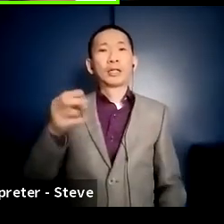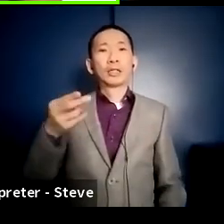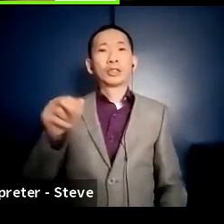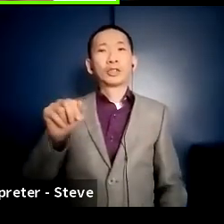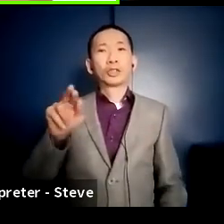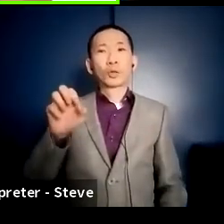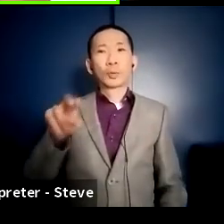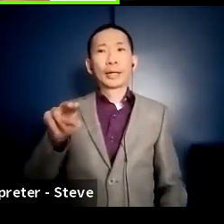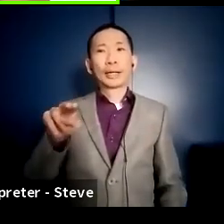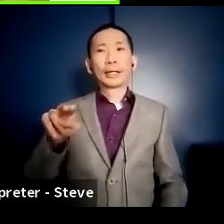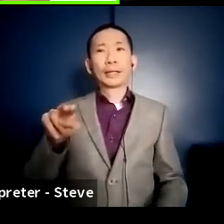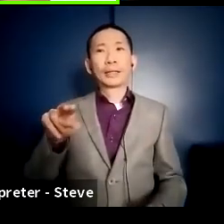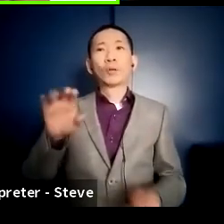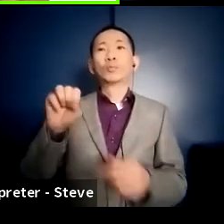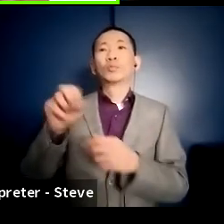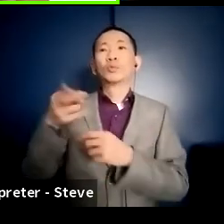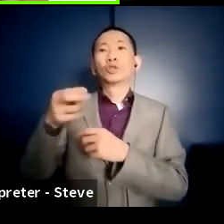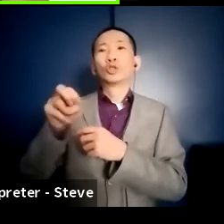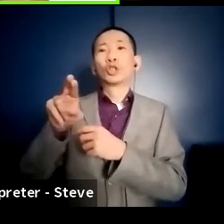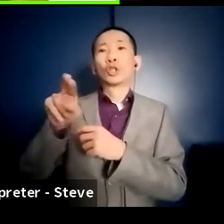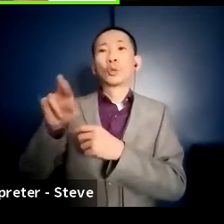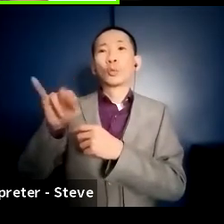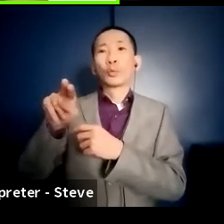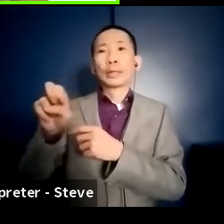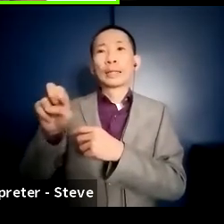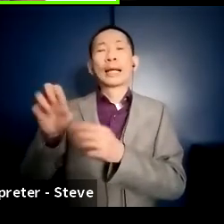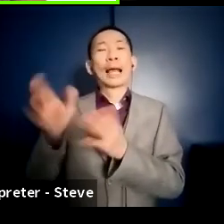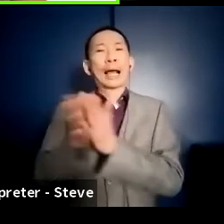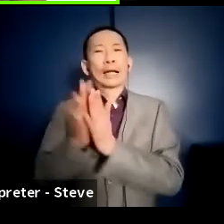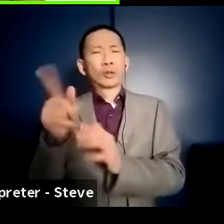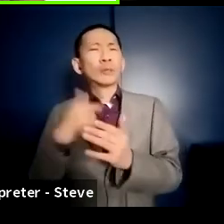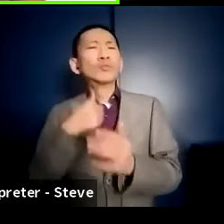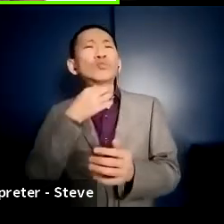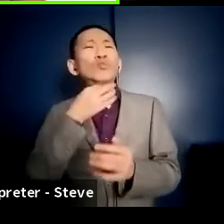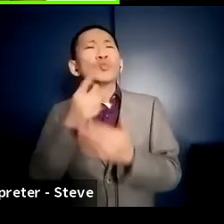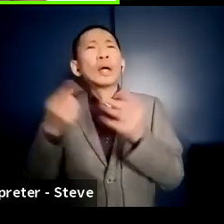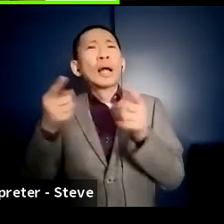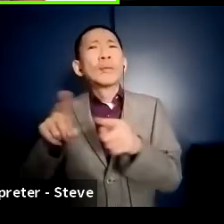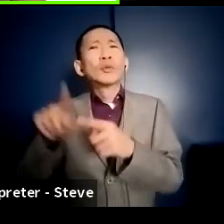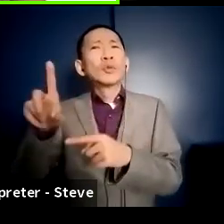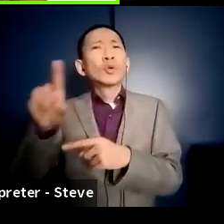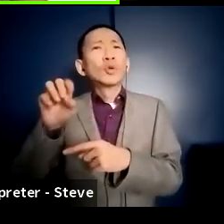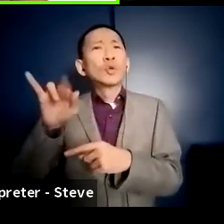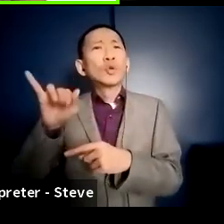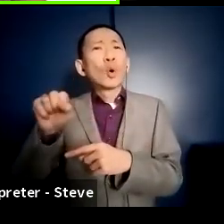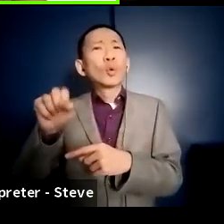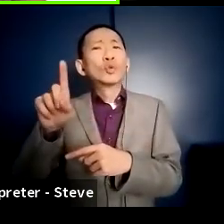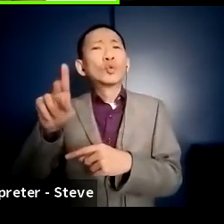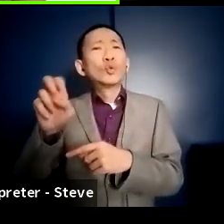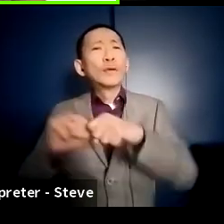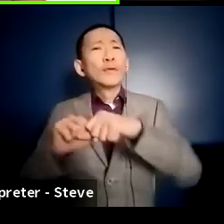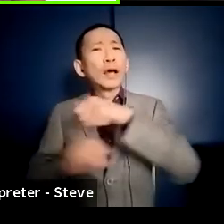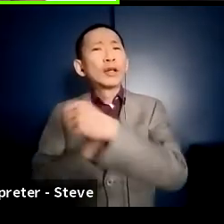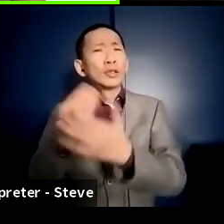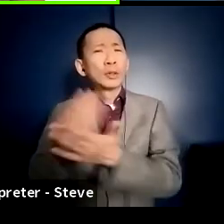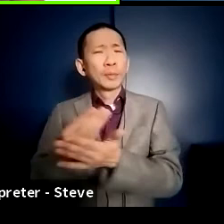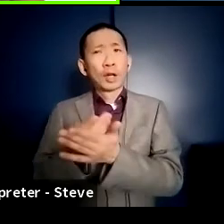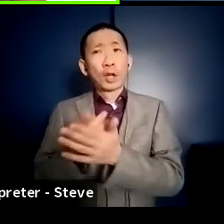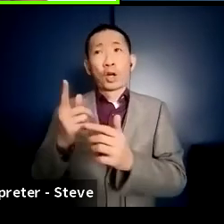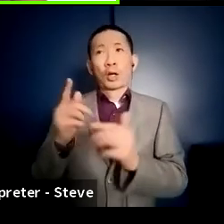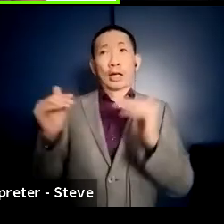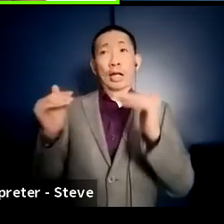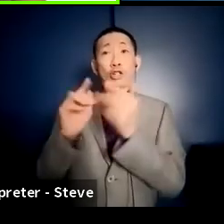question. I'm wondering about what happens to the Doris Duke Foundation money. What could a just transition look like for